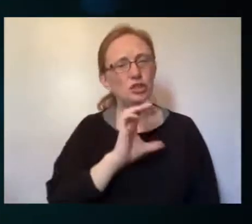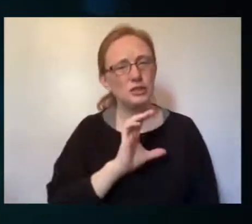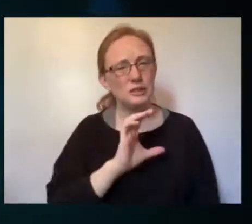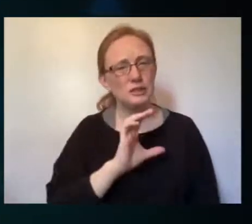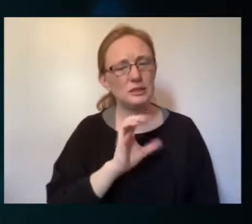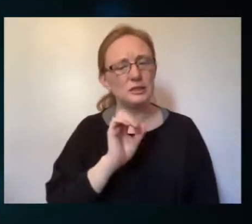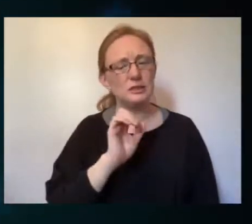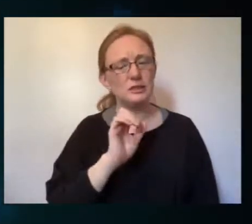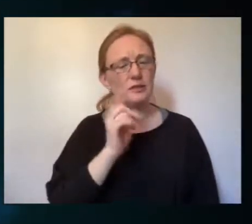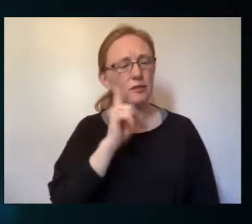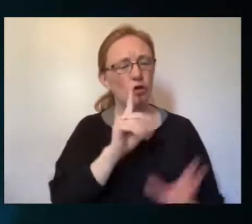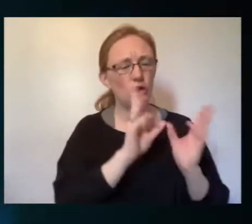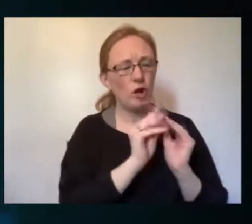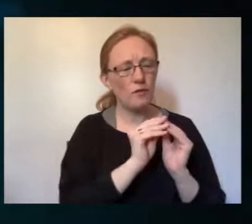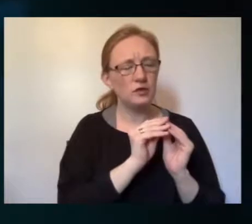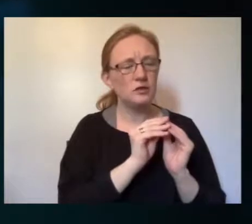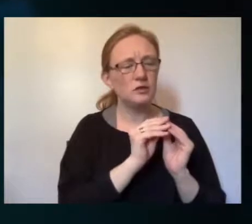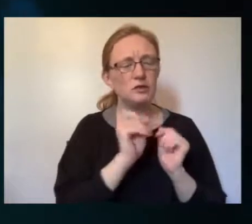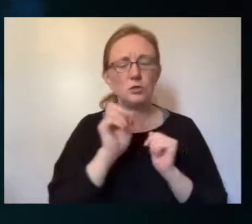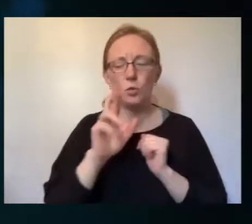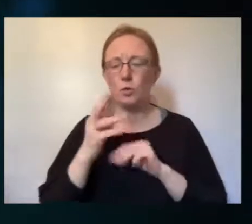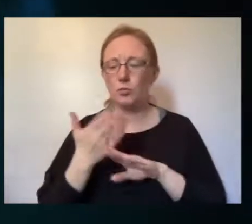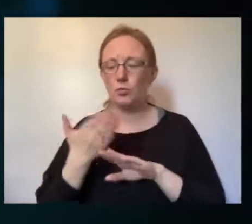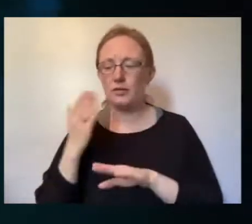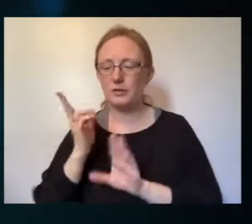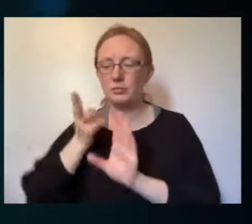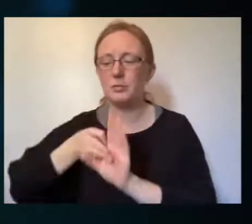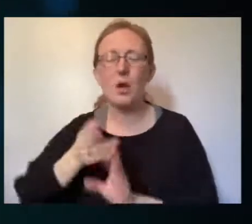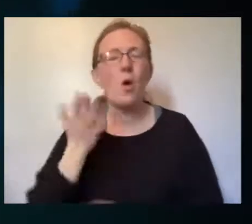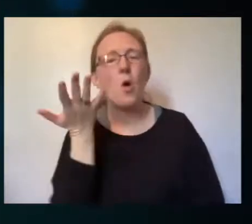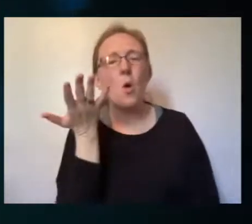able to touch on why